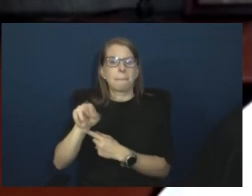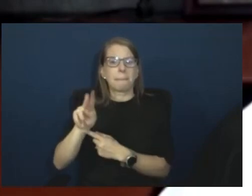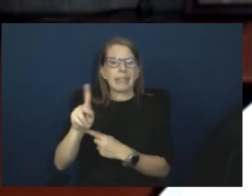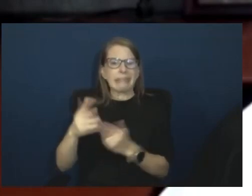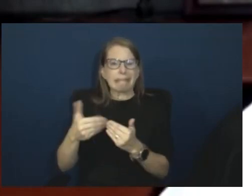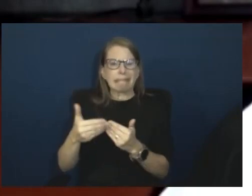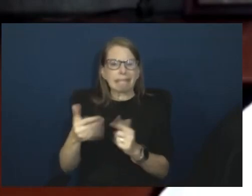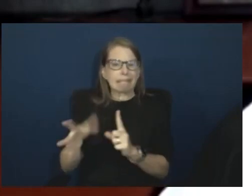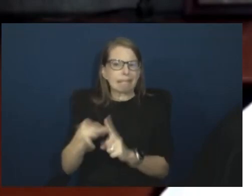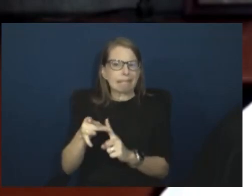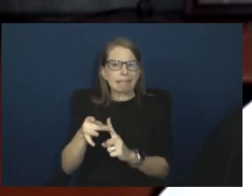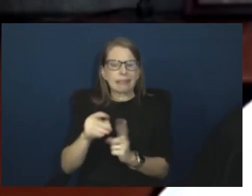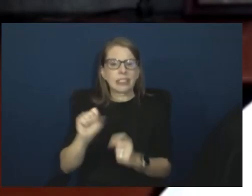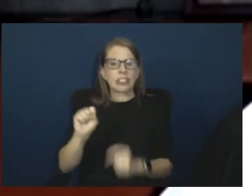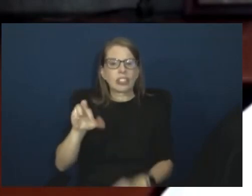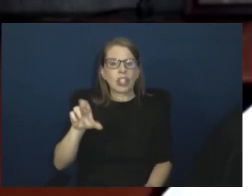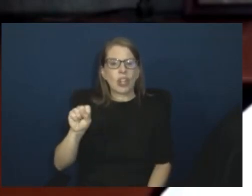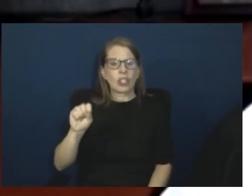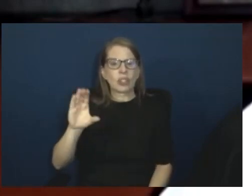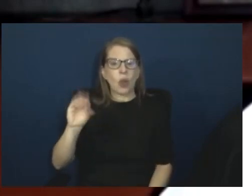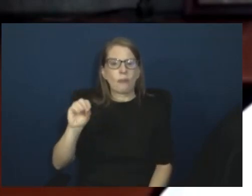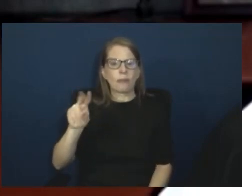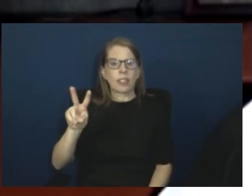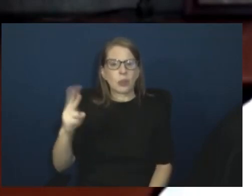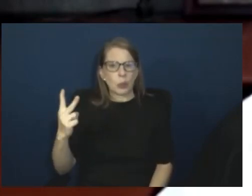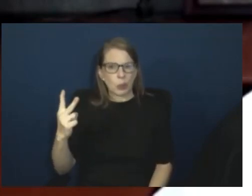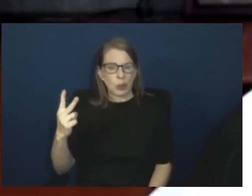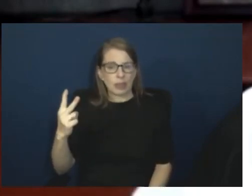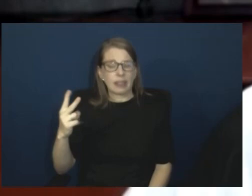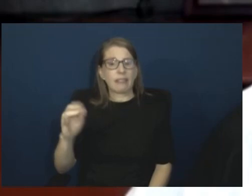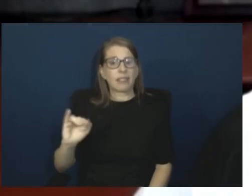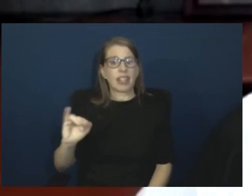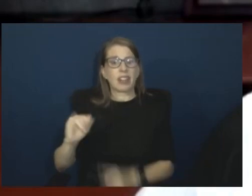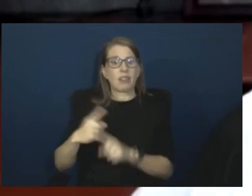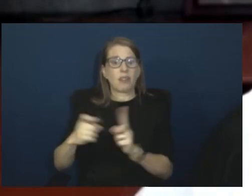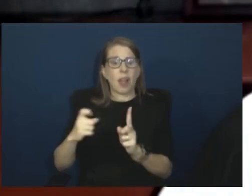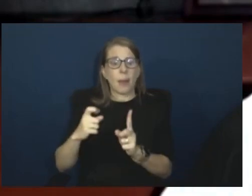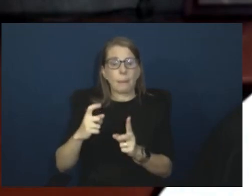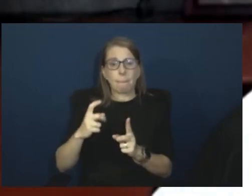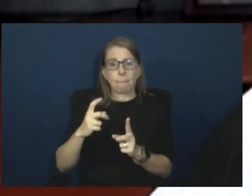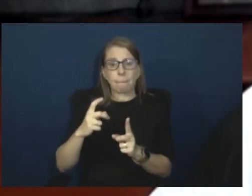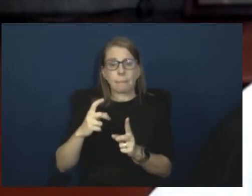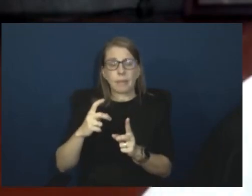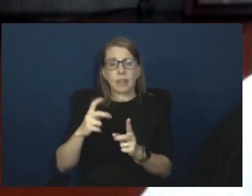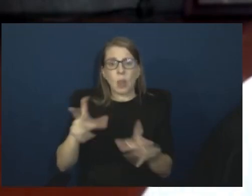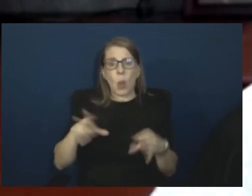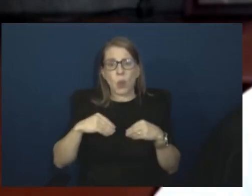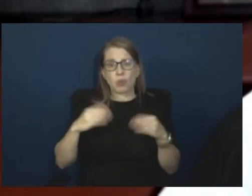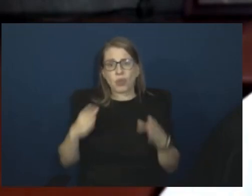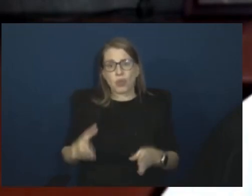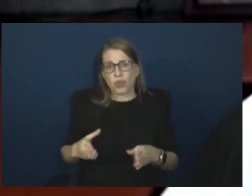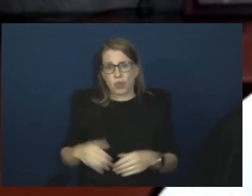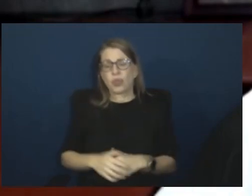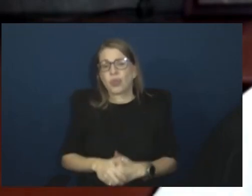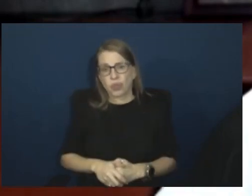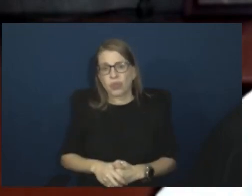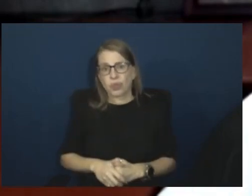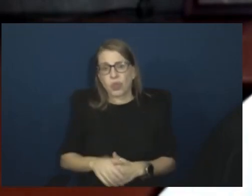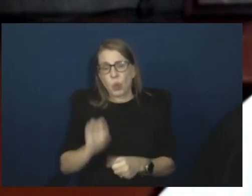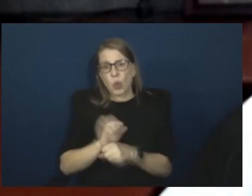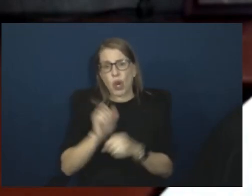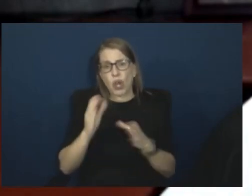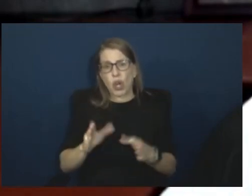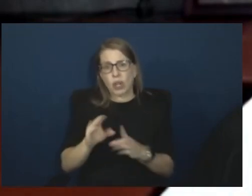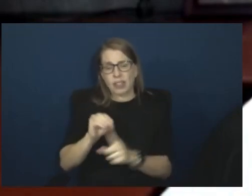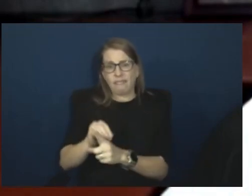to SARS-CoV-2, and they got infected by their owners or workers,